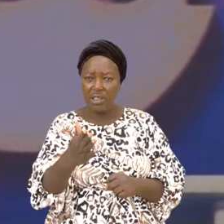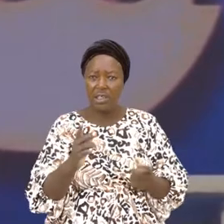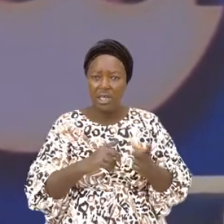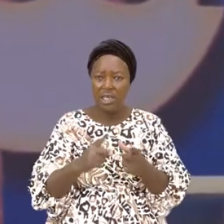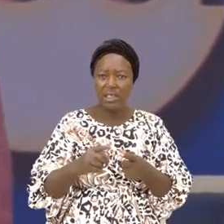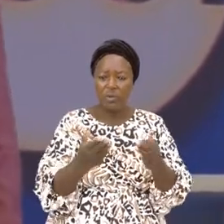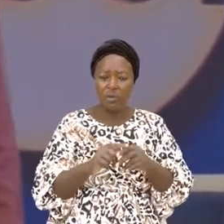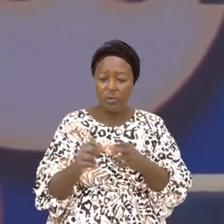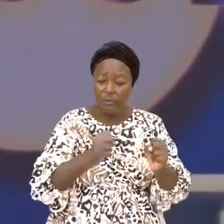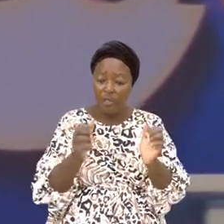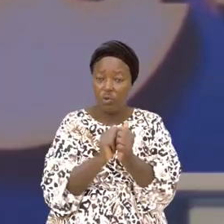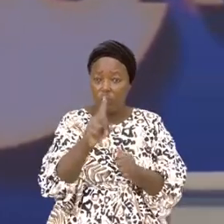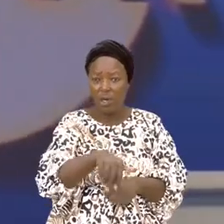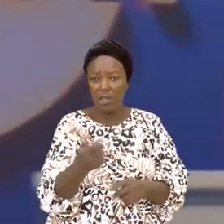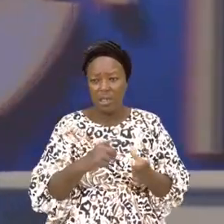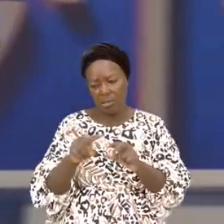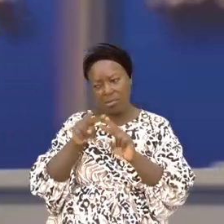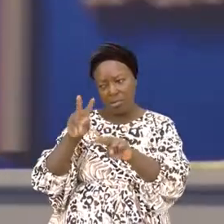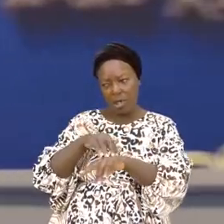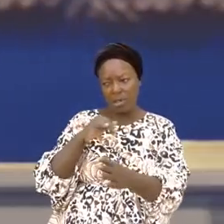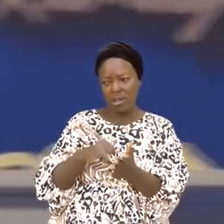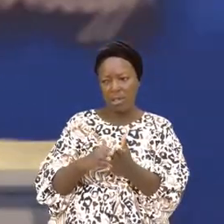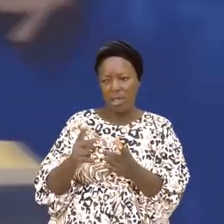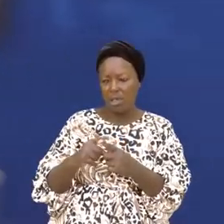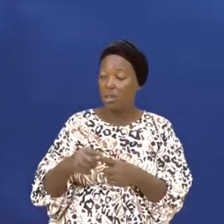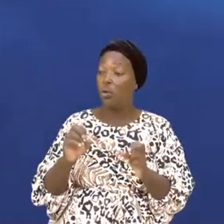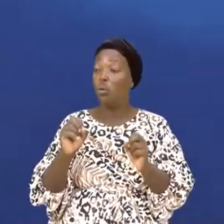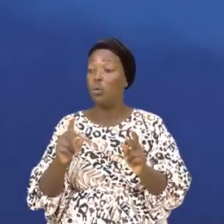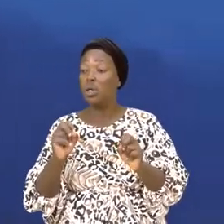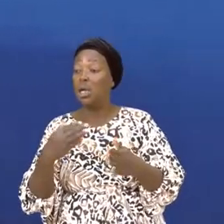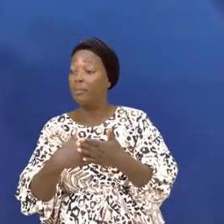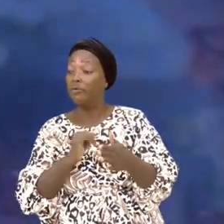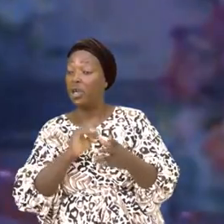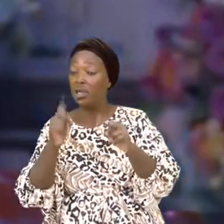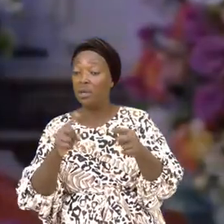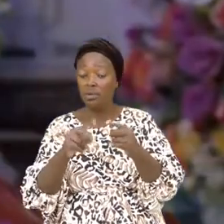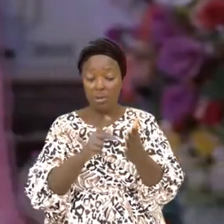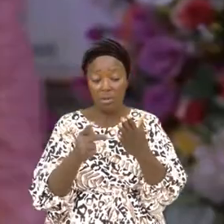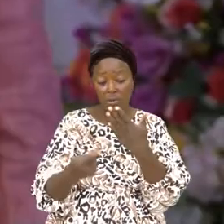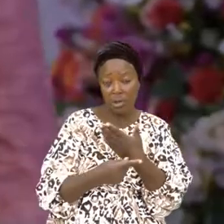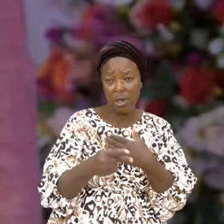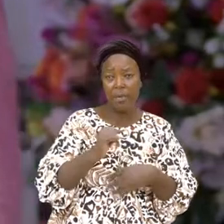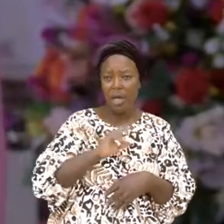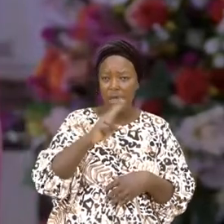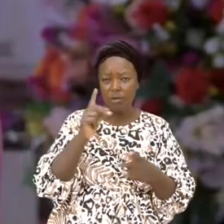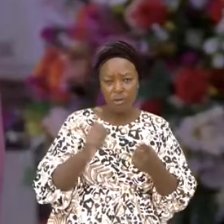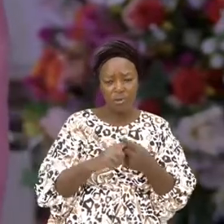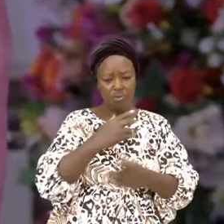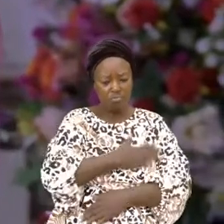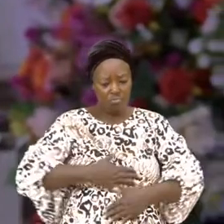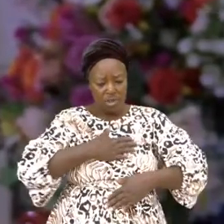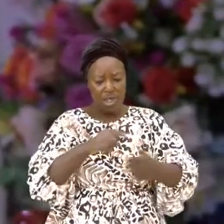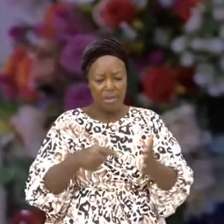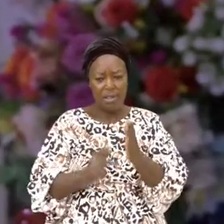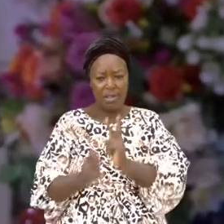one another, and then you look at it and you say, okay, before I came to the crusade, I used to enjoy that kind